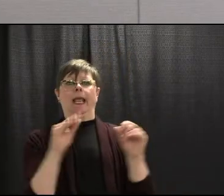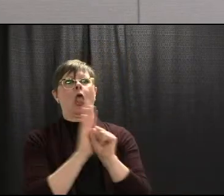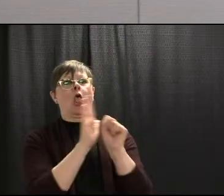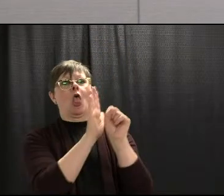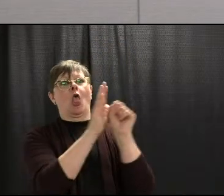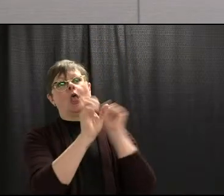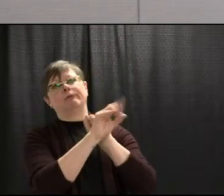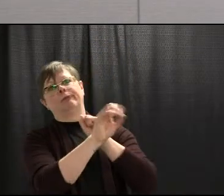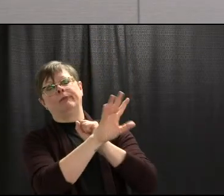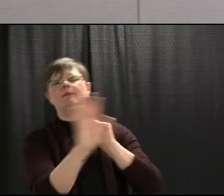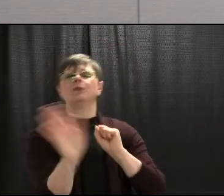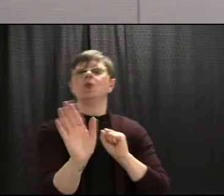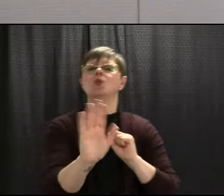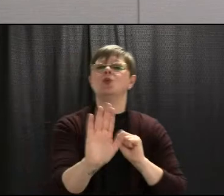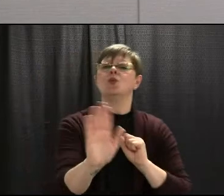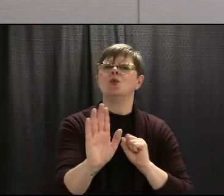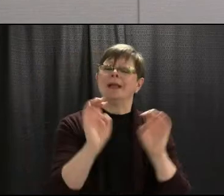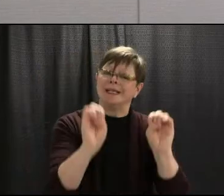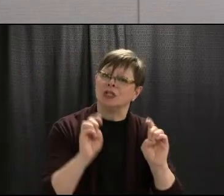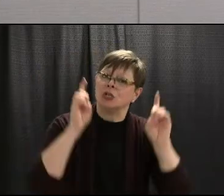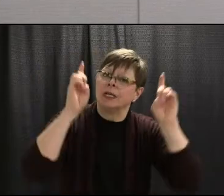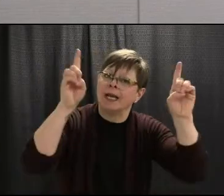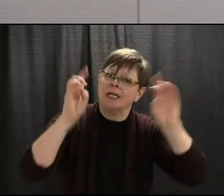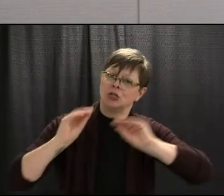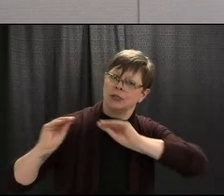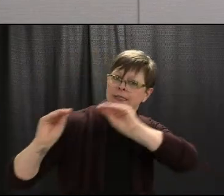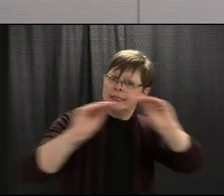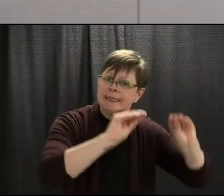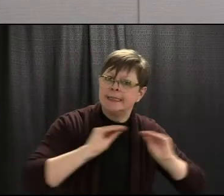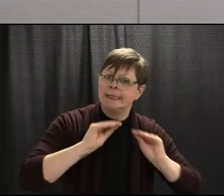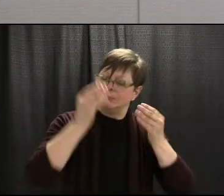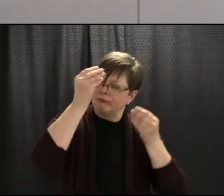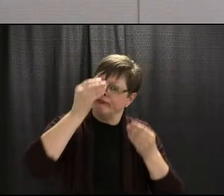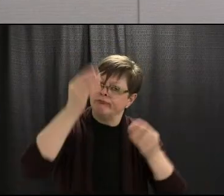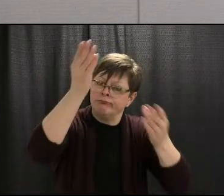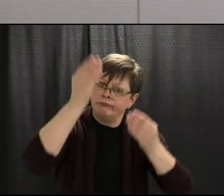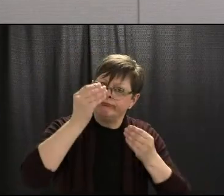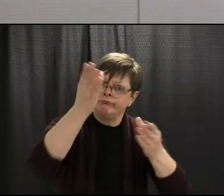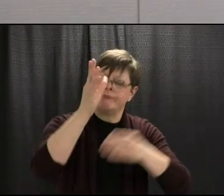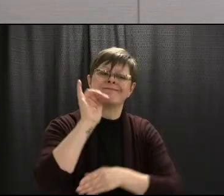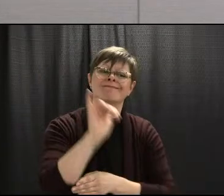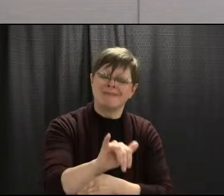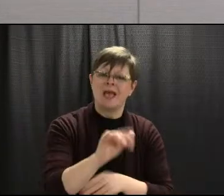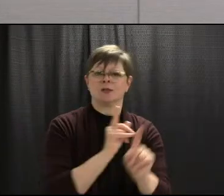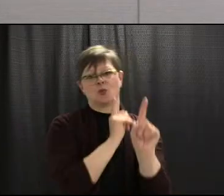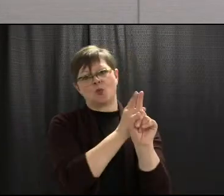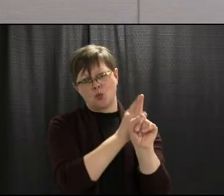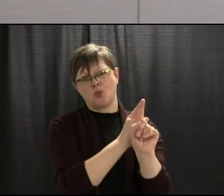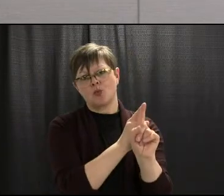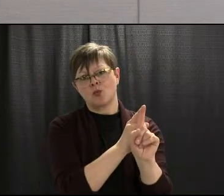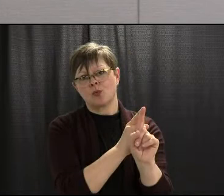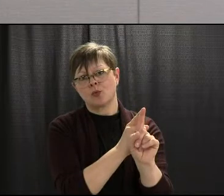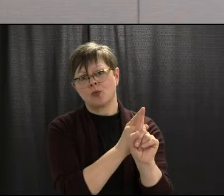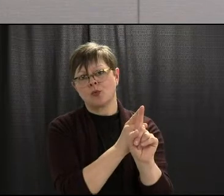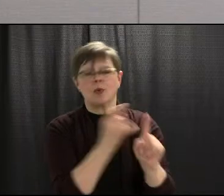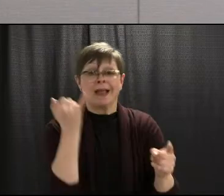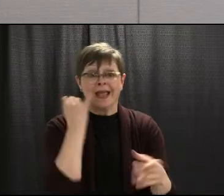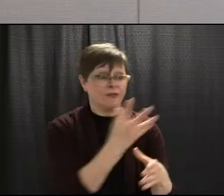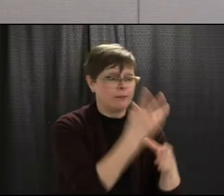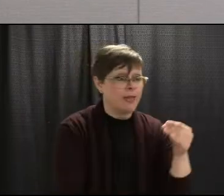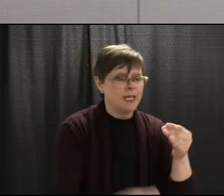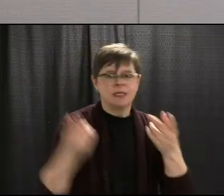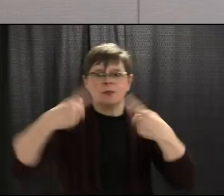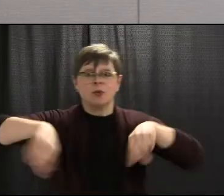an education exercise, as an information exercise, because if we don't have it, we'll be accused of